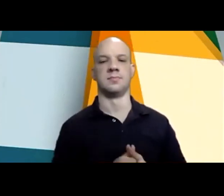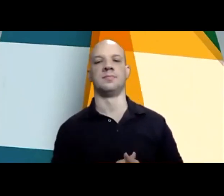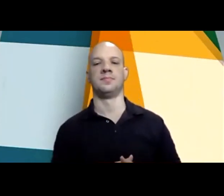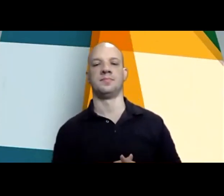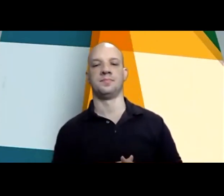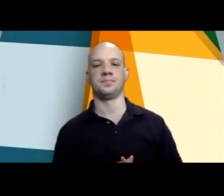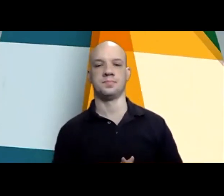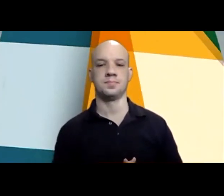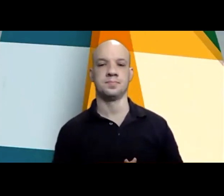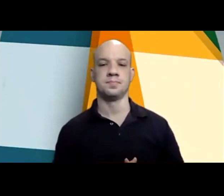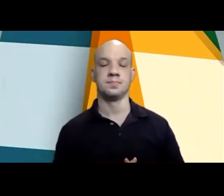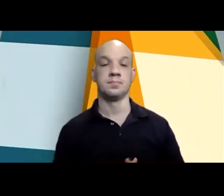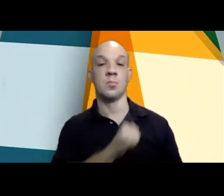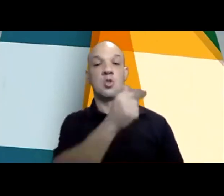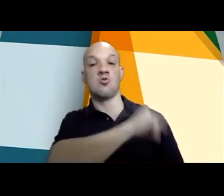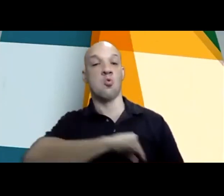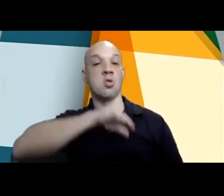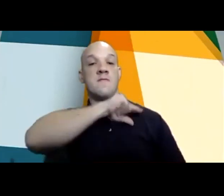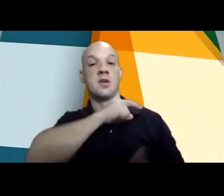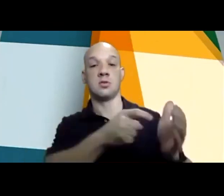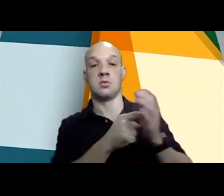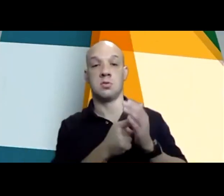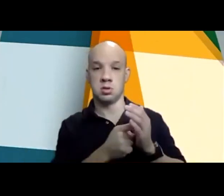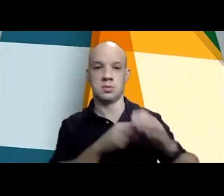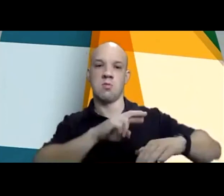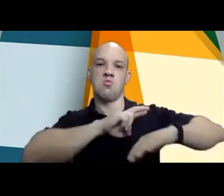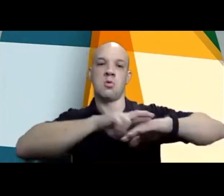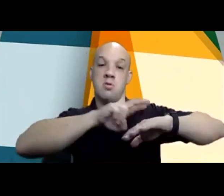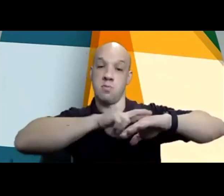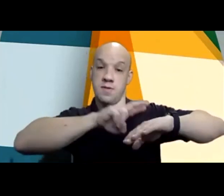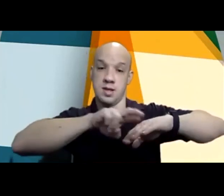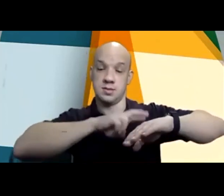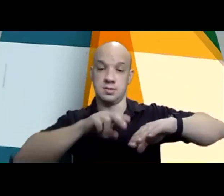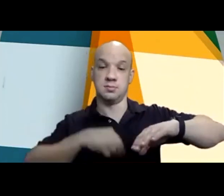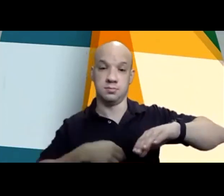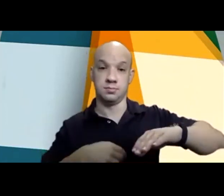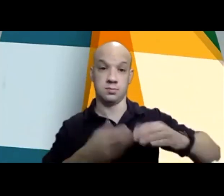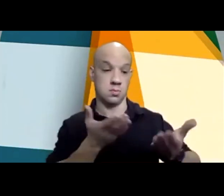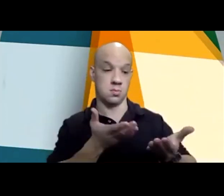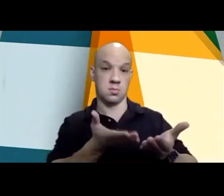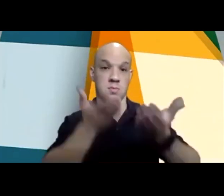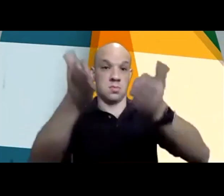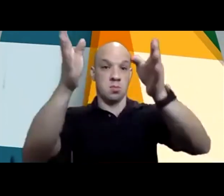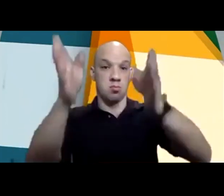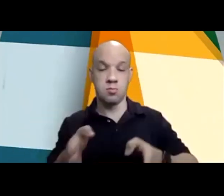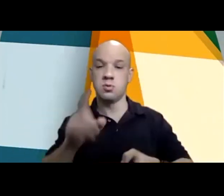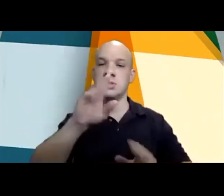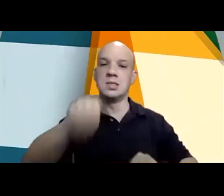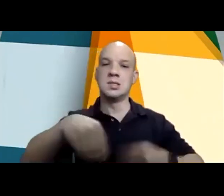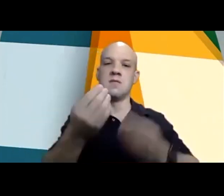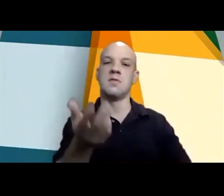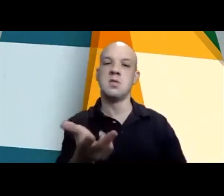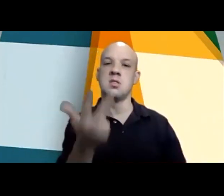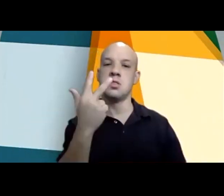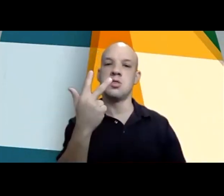Another qualification requirement are the references. Each proposer shall provide at least 3